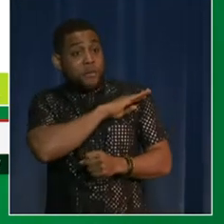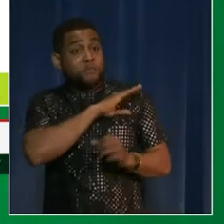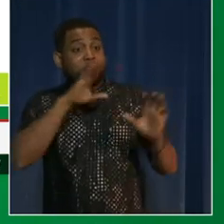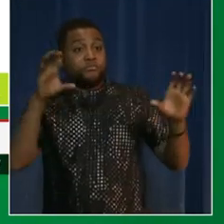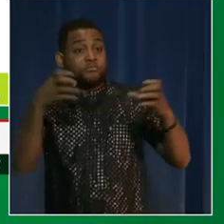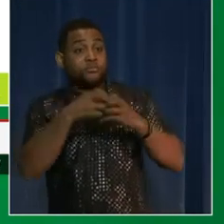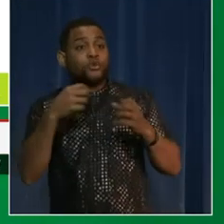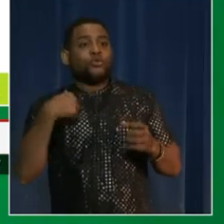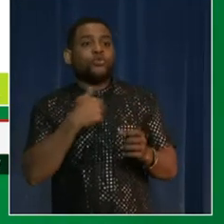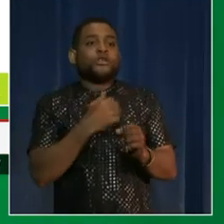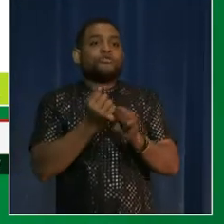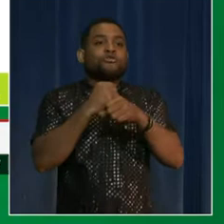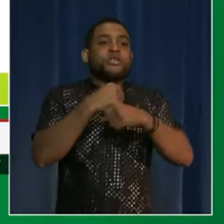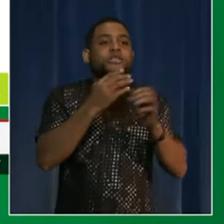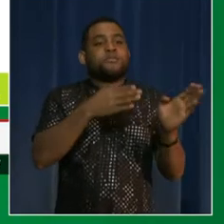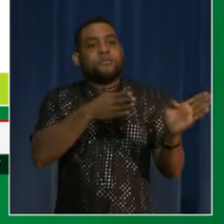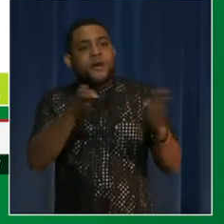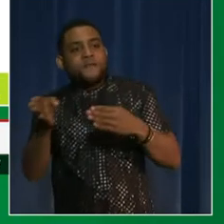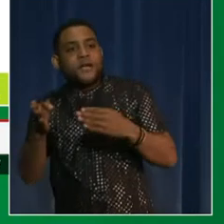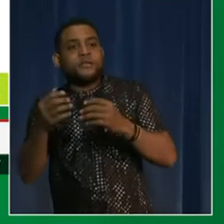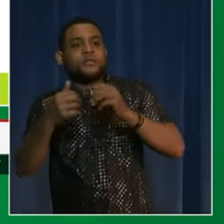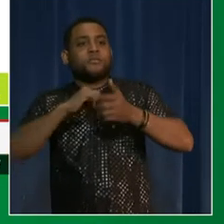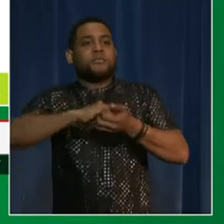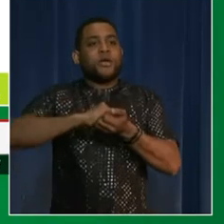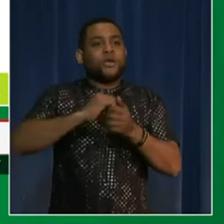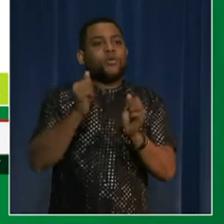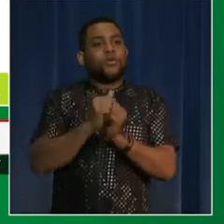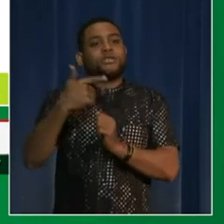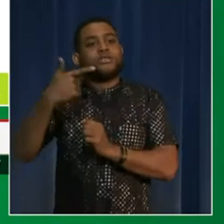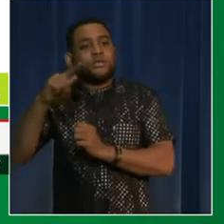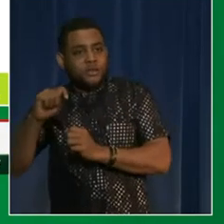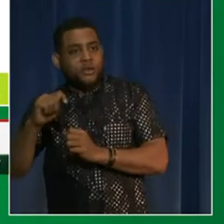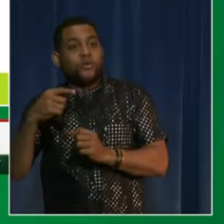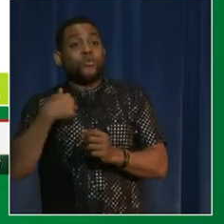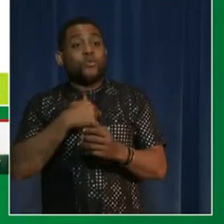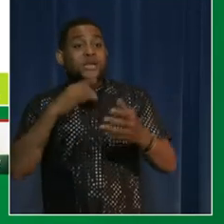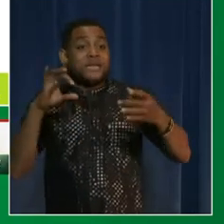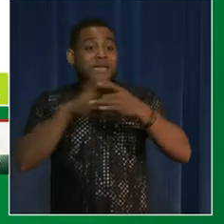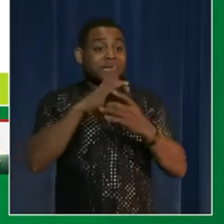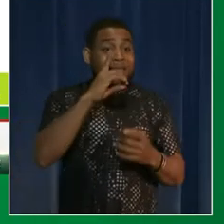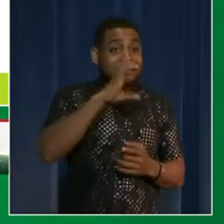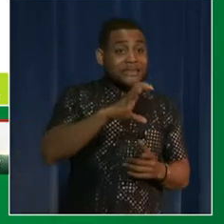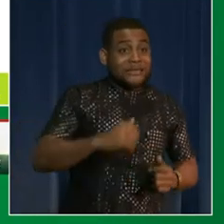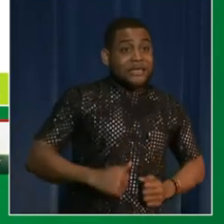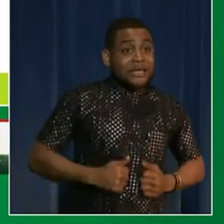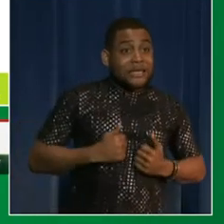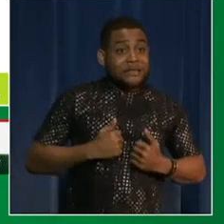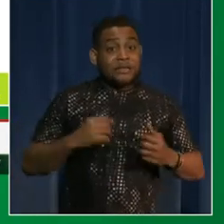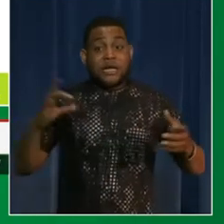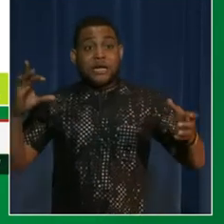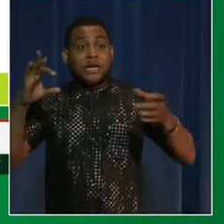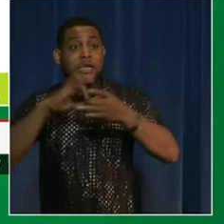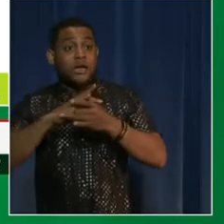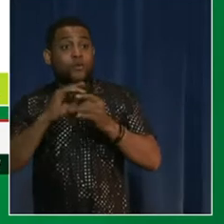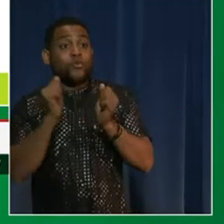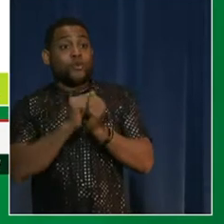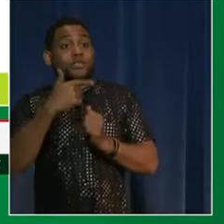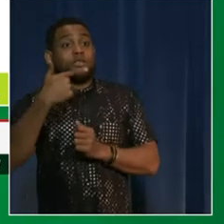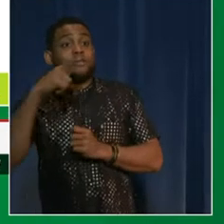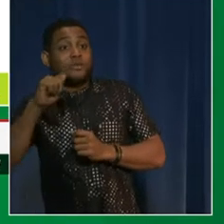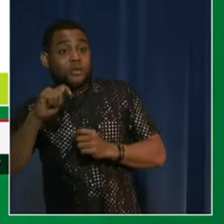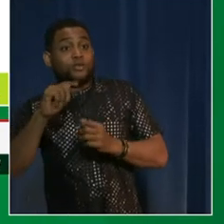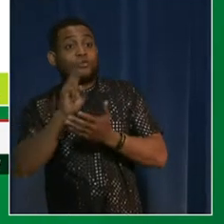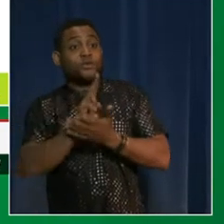with Georgetown. So we connected DC residents, and we're still connecting DC residents with Georgetown